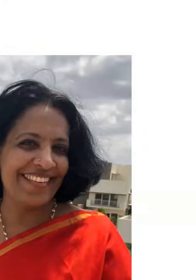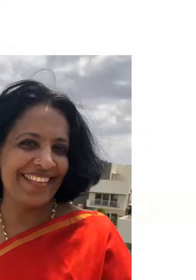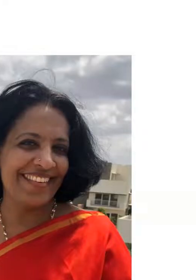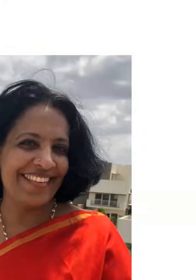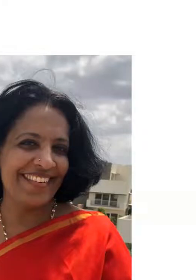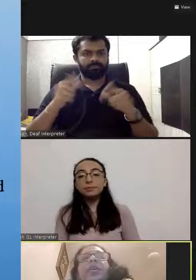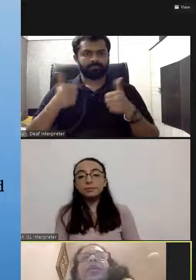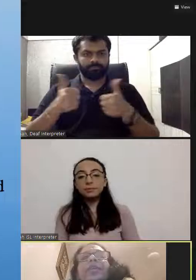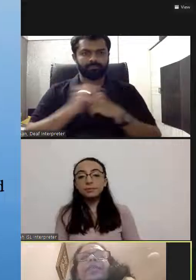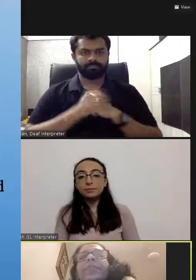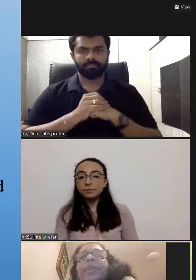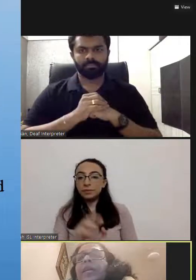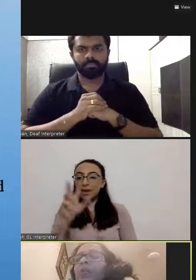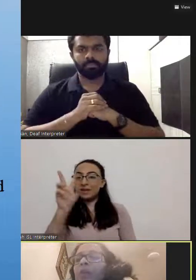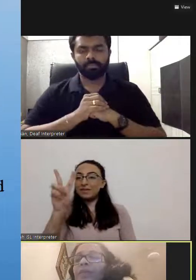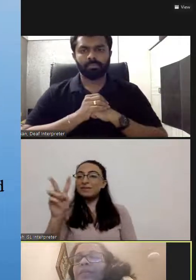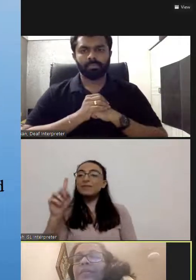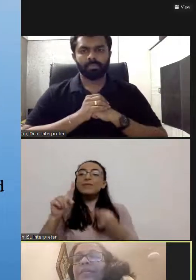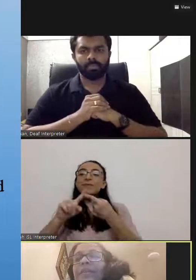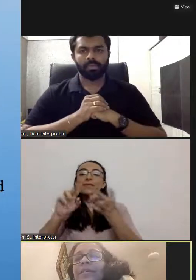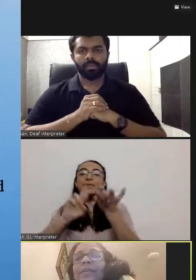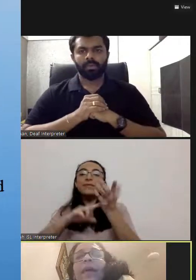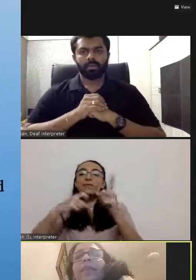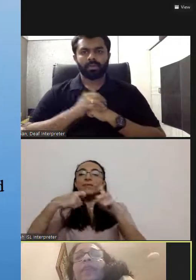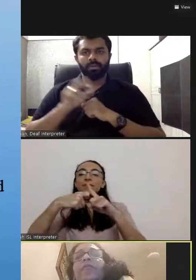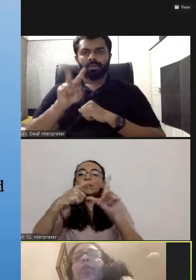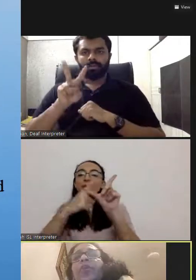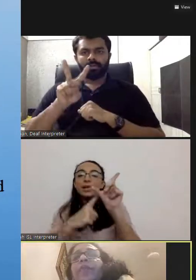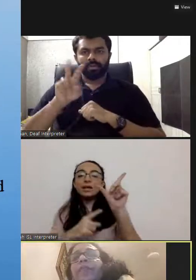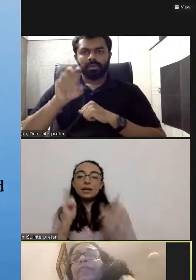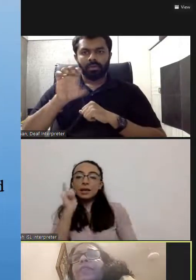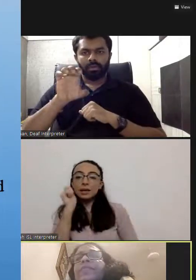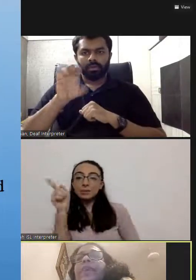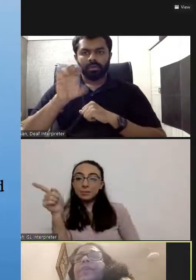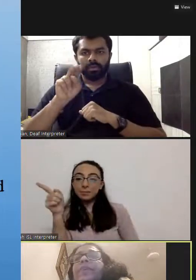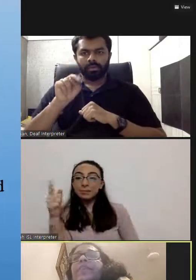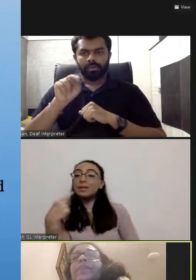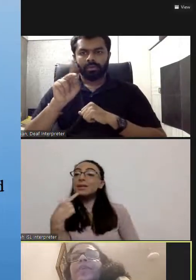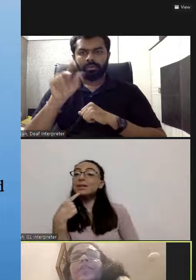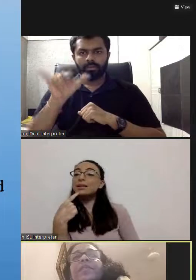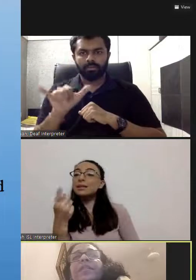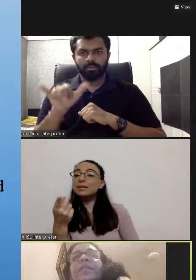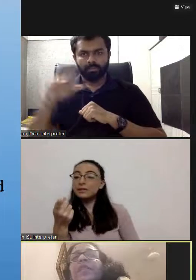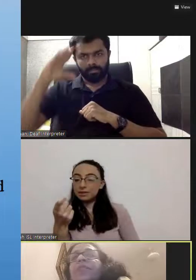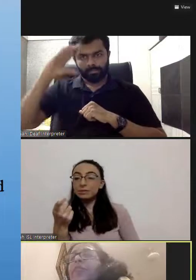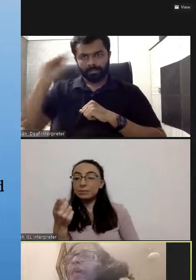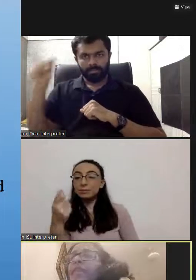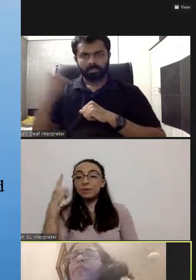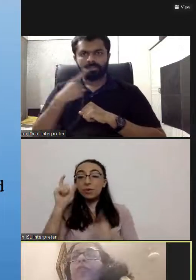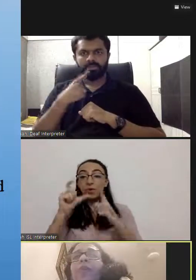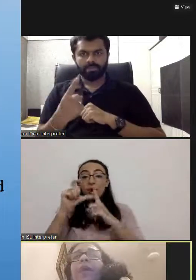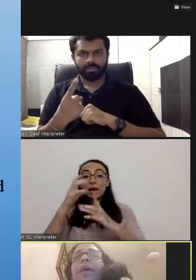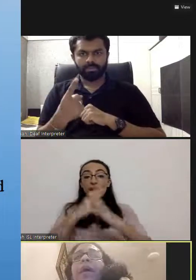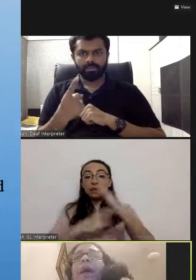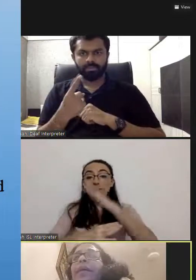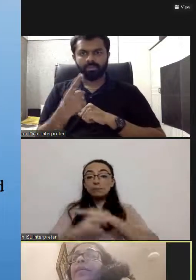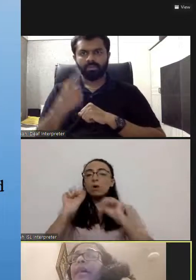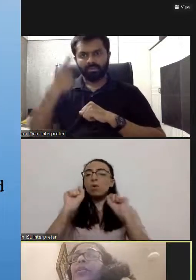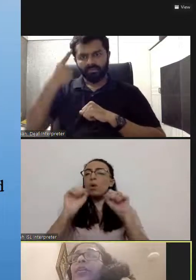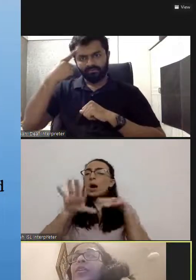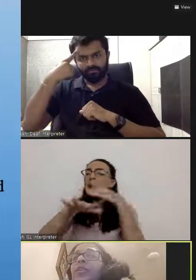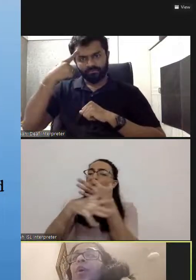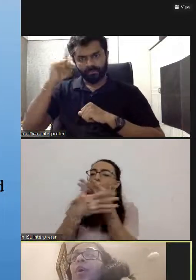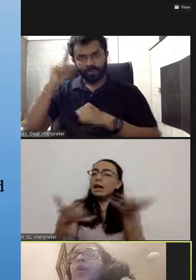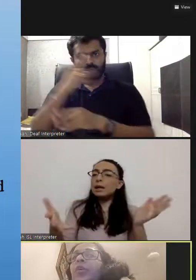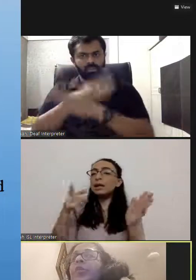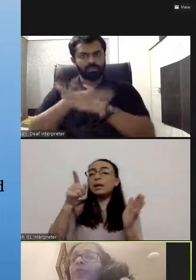presentation. The UNCRPD 2006, Article 4 reaffirms that persons with disabilities of any form are